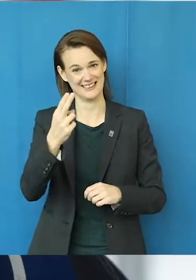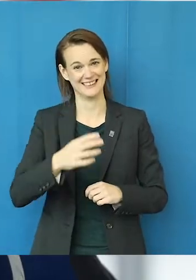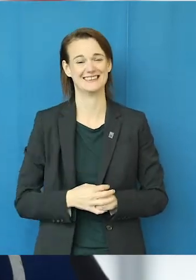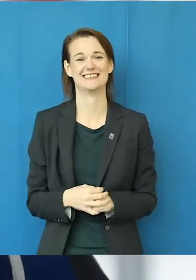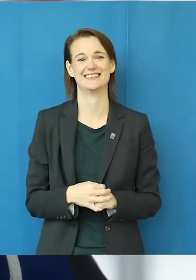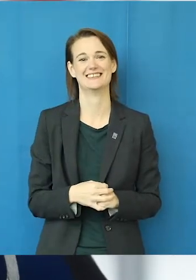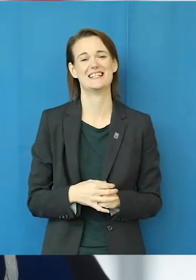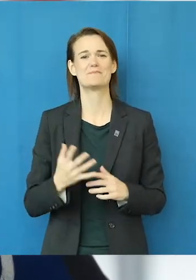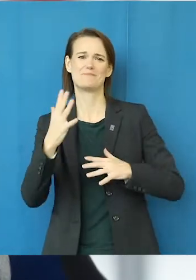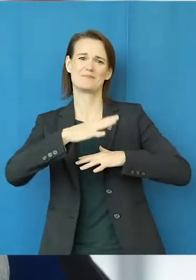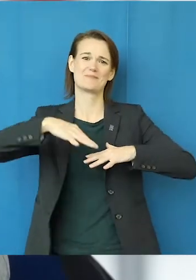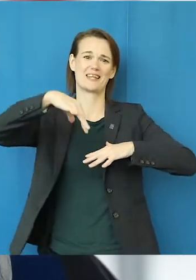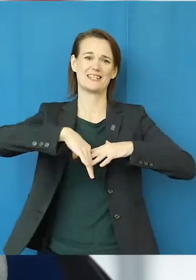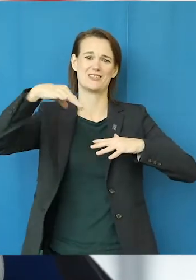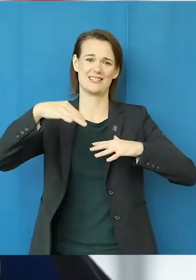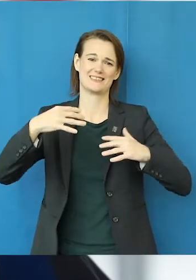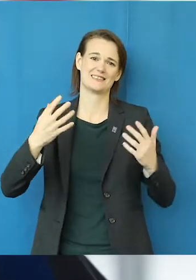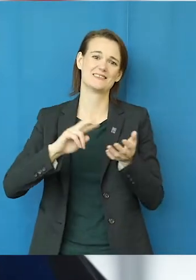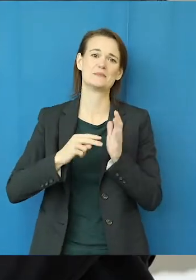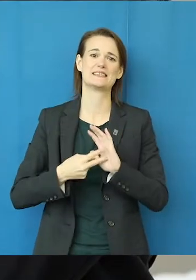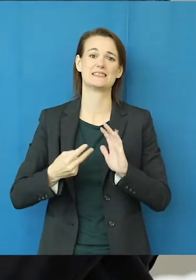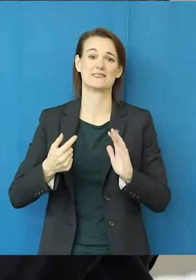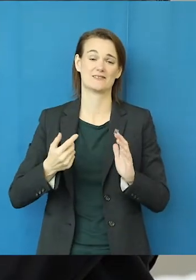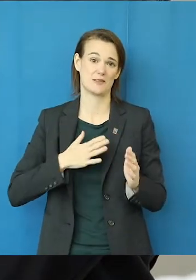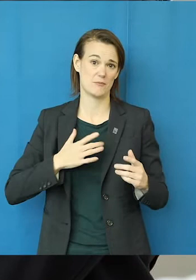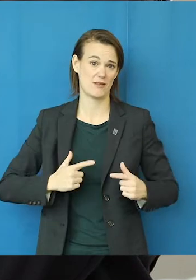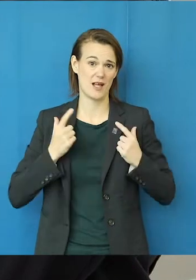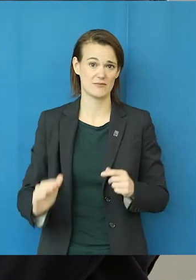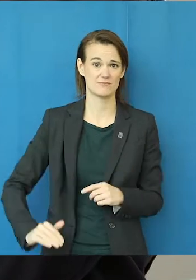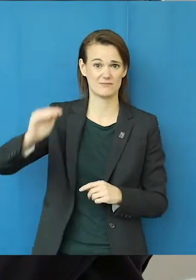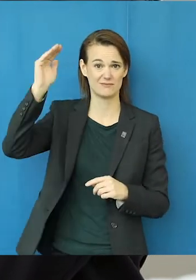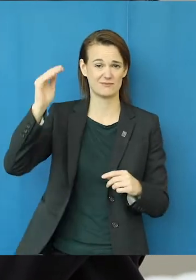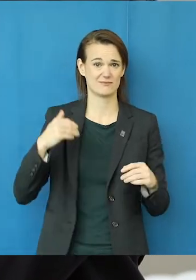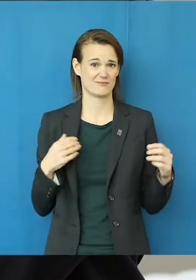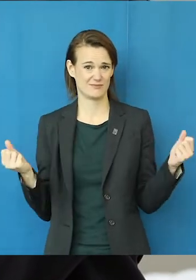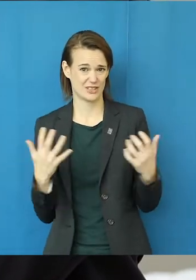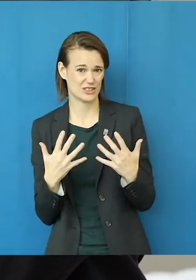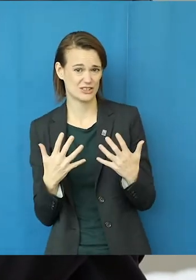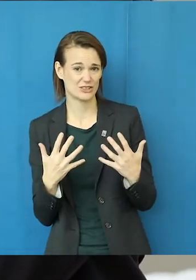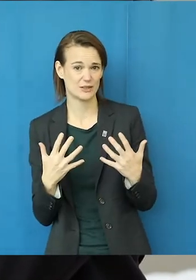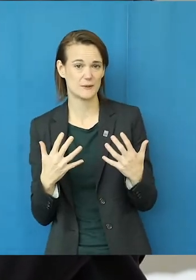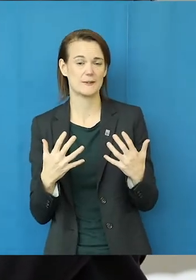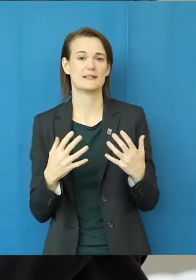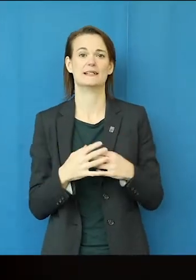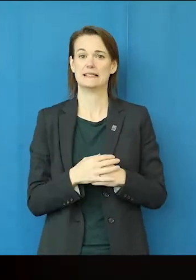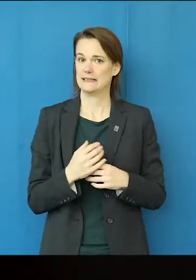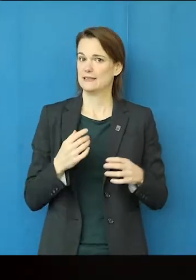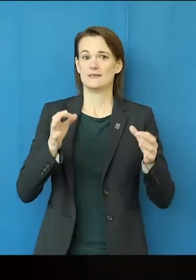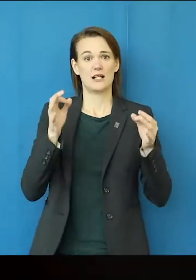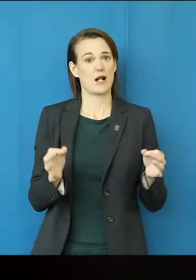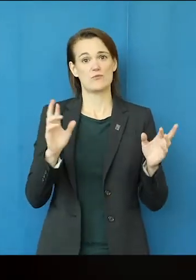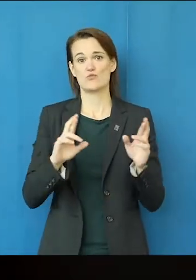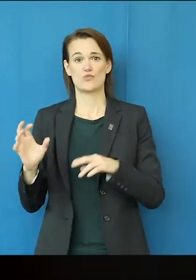Being Indigenous for me meant living most of my life in fear. But when I made the choice to come back to school and